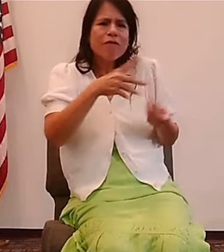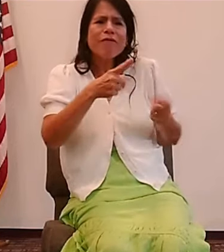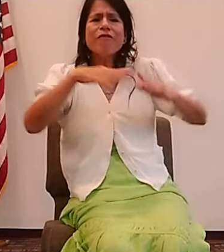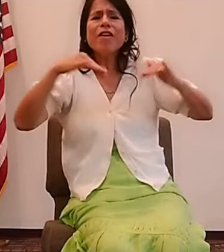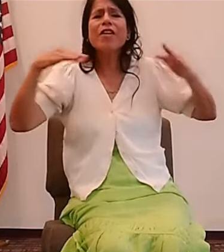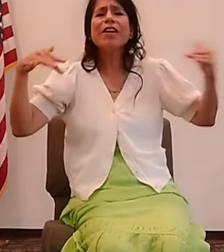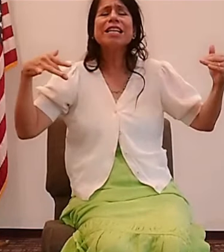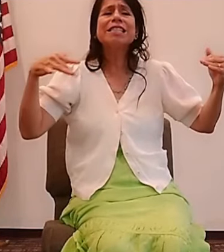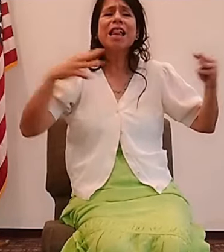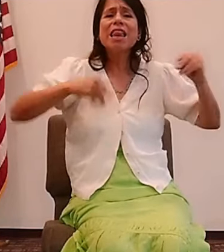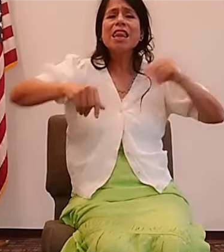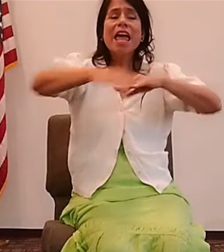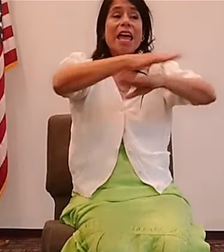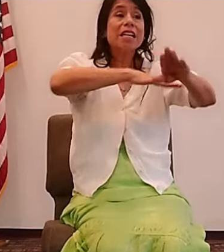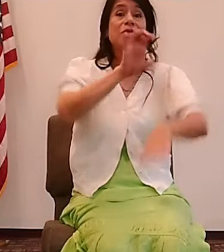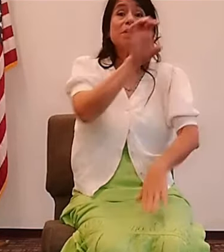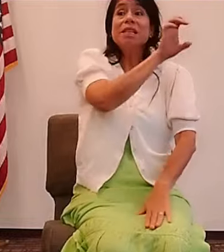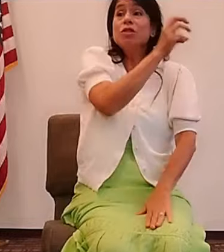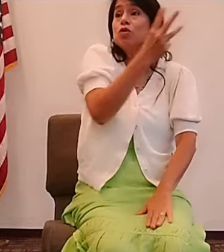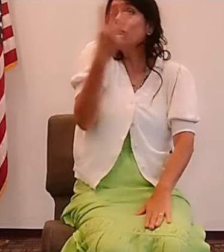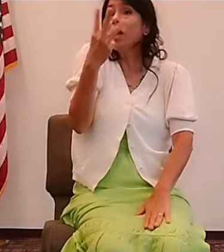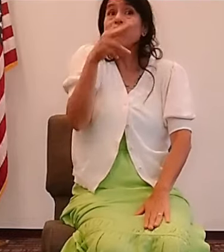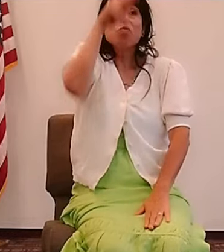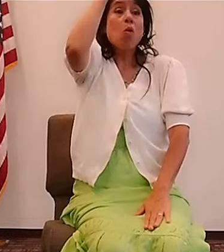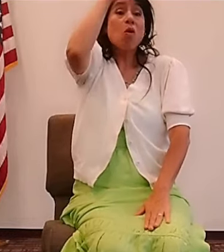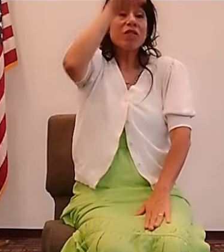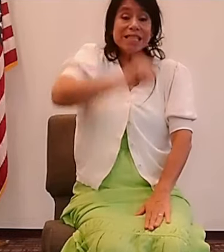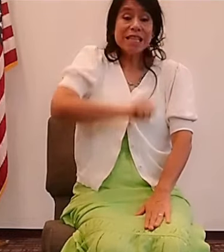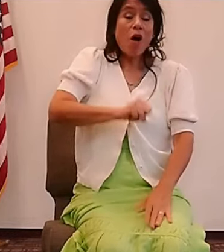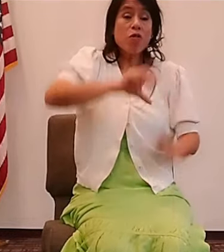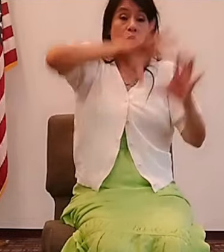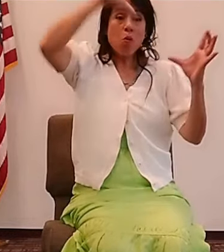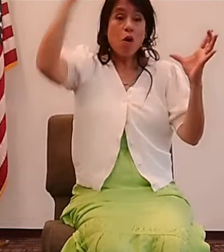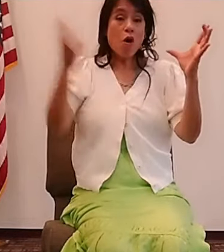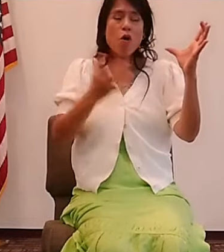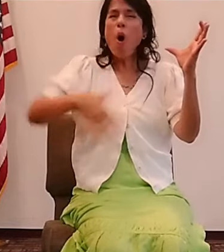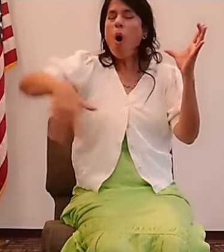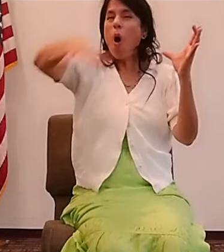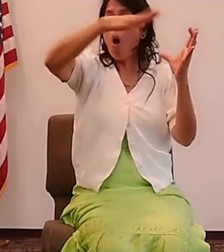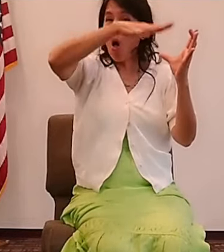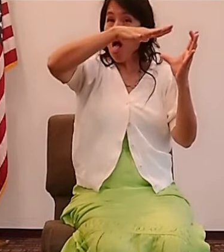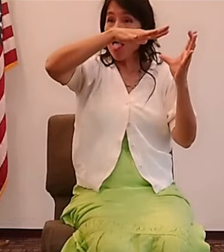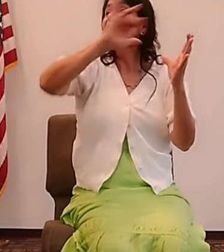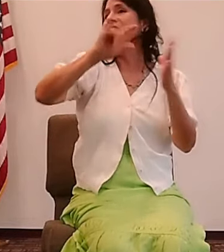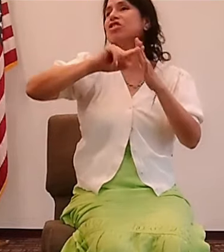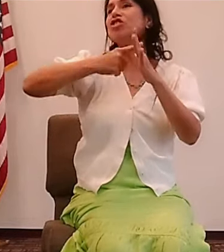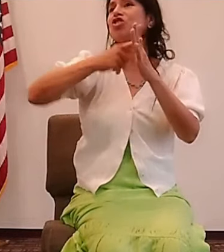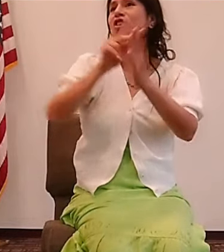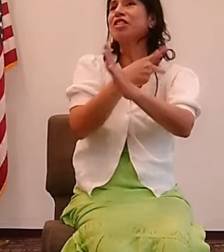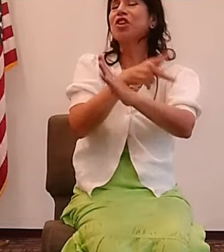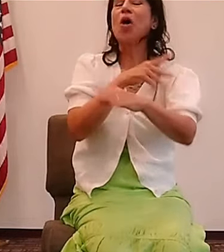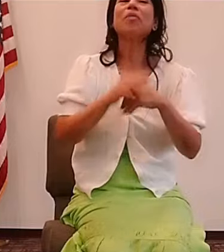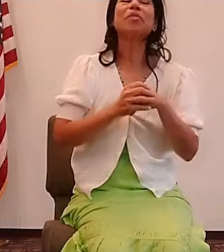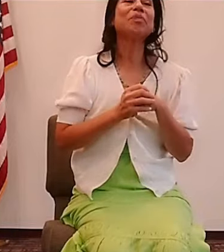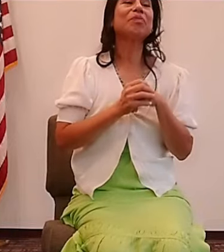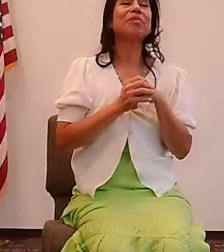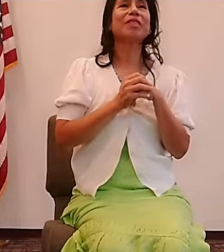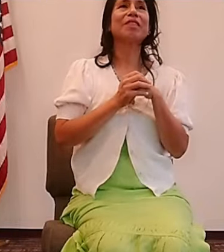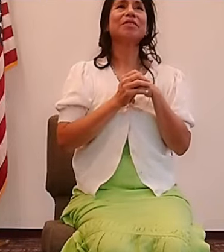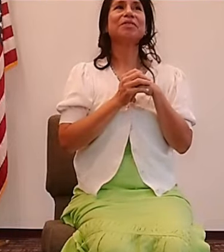and west, from north and south." So that's how the psalm starts out, and we're going to start in that